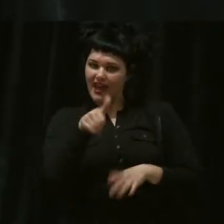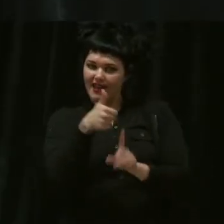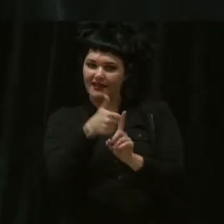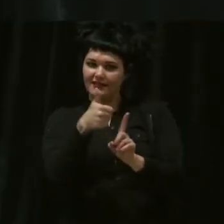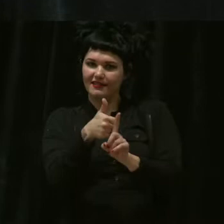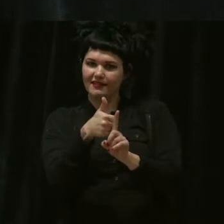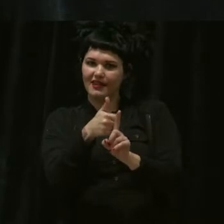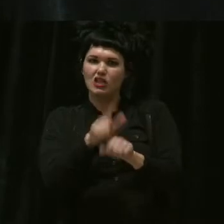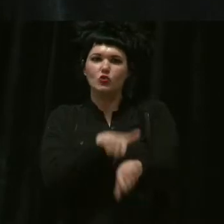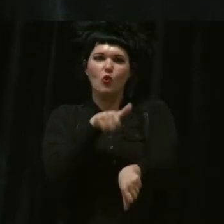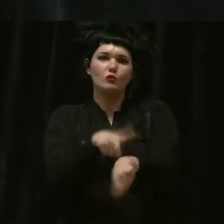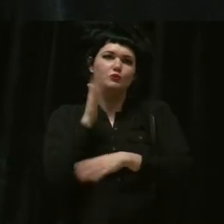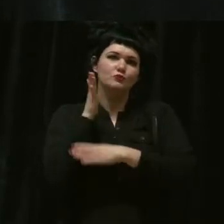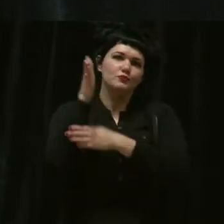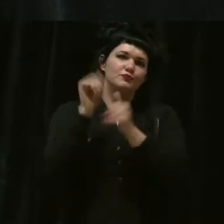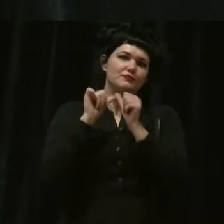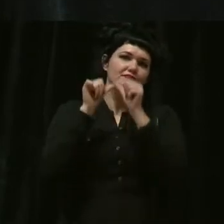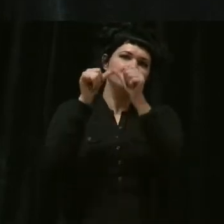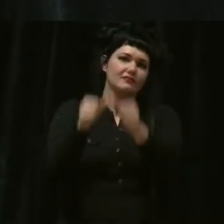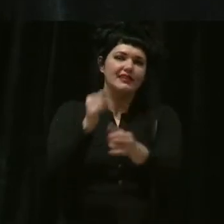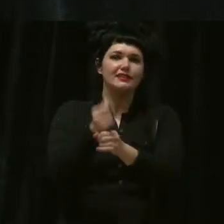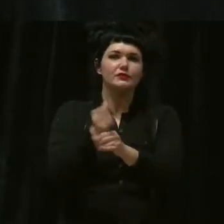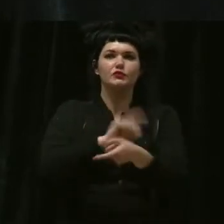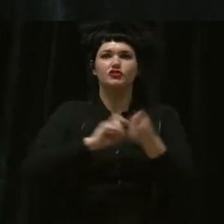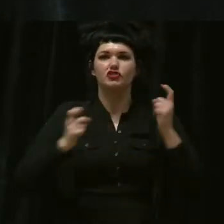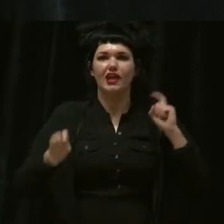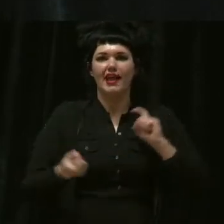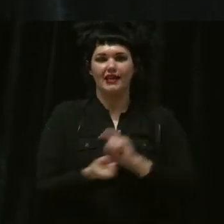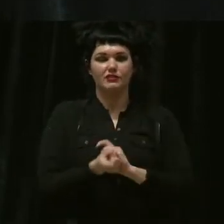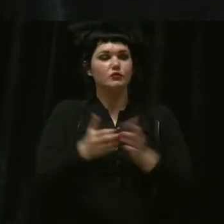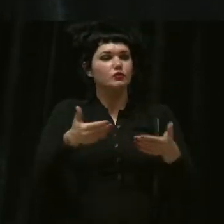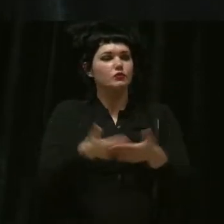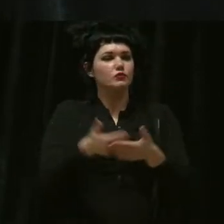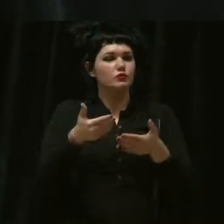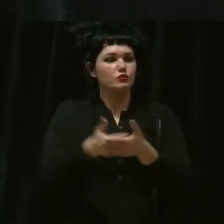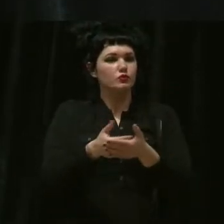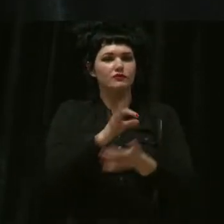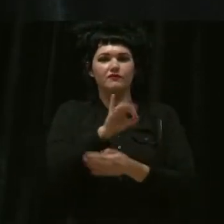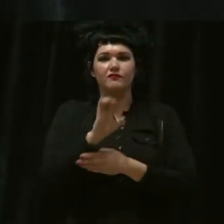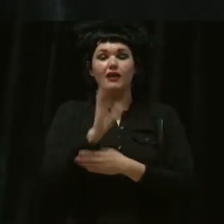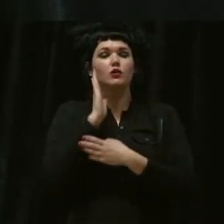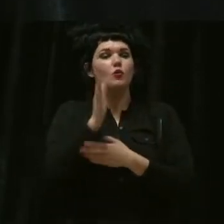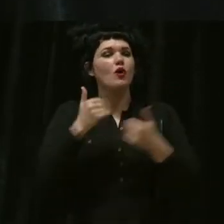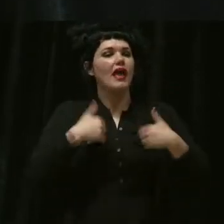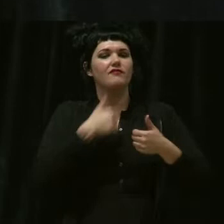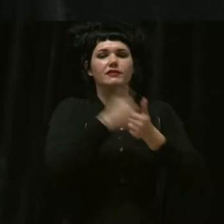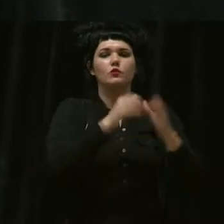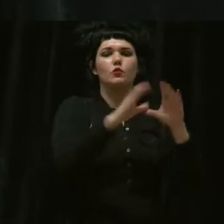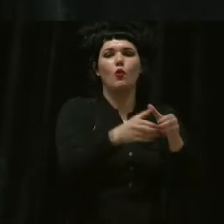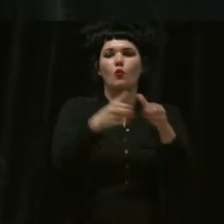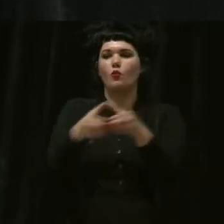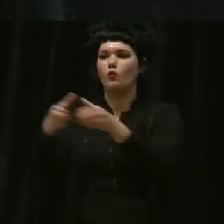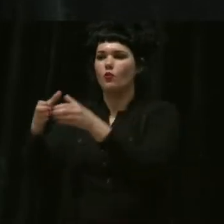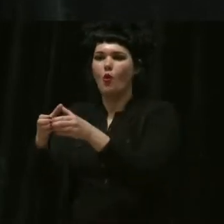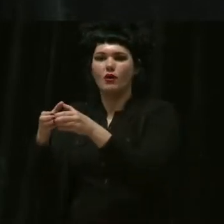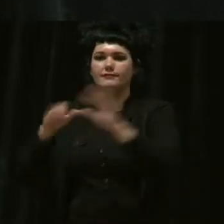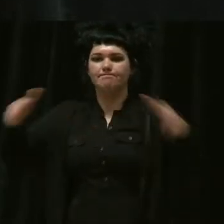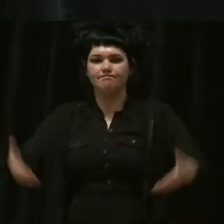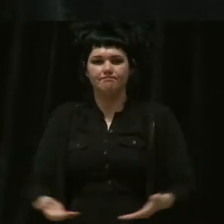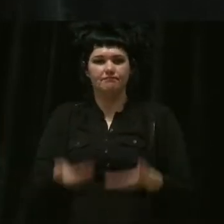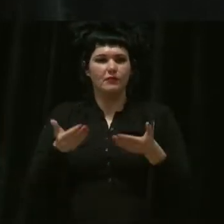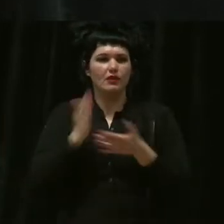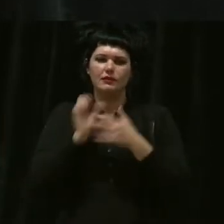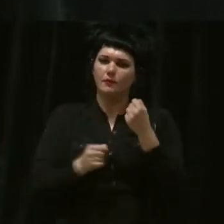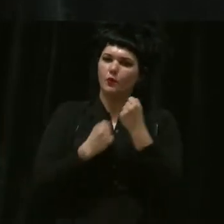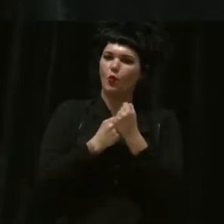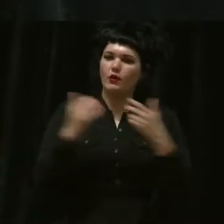long-term institutional change. And they're coming in cohorts, supported, moving